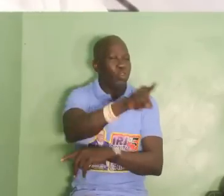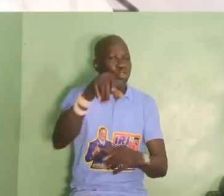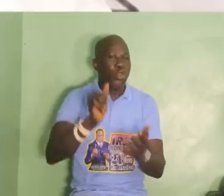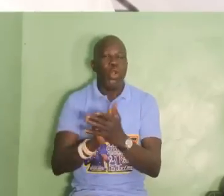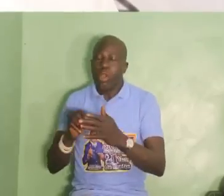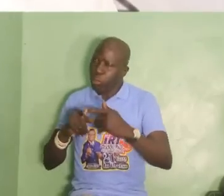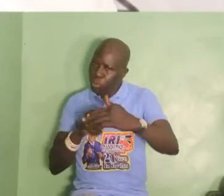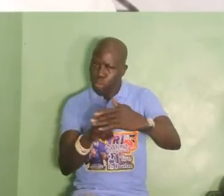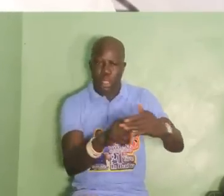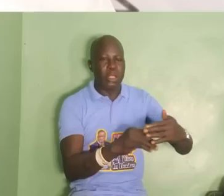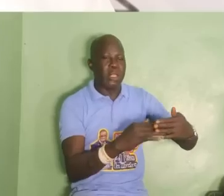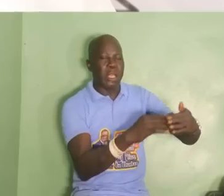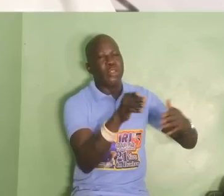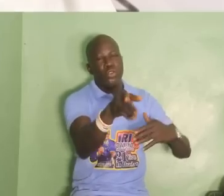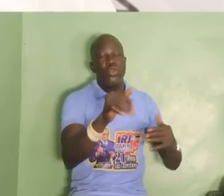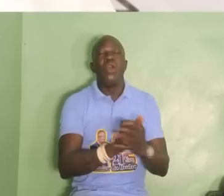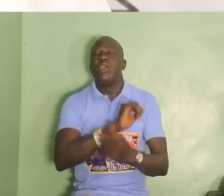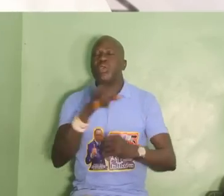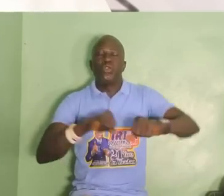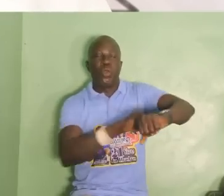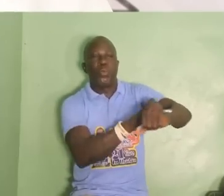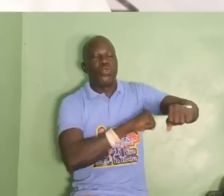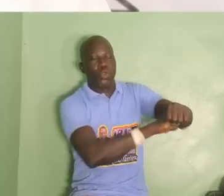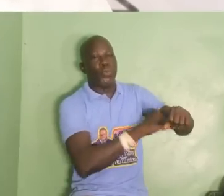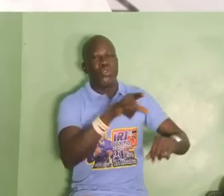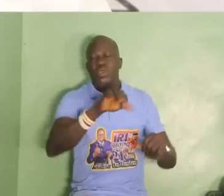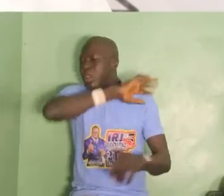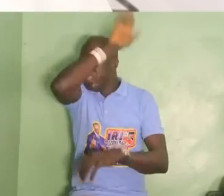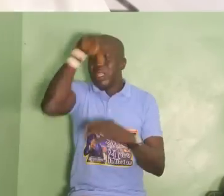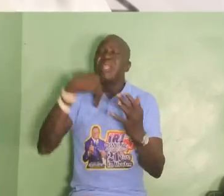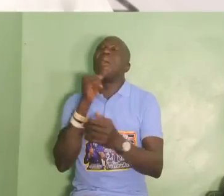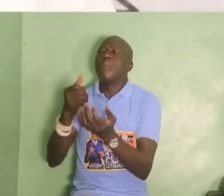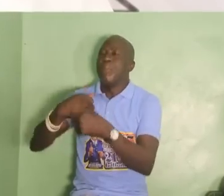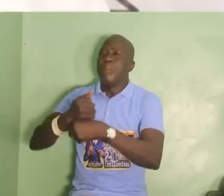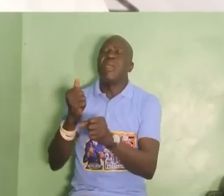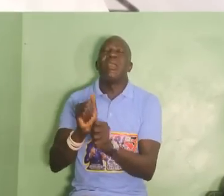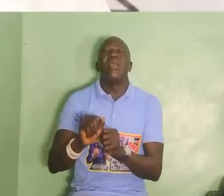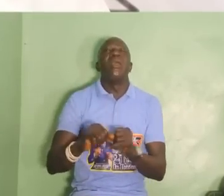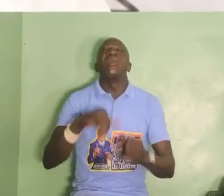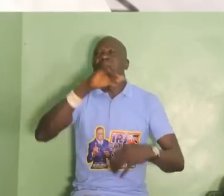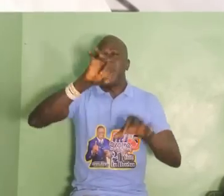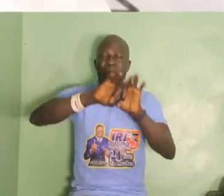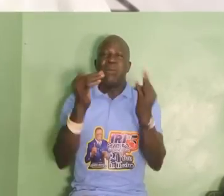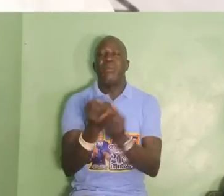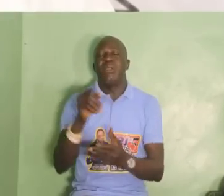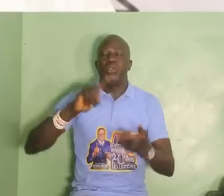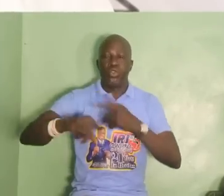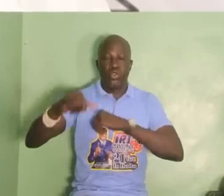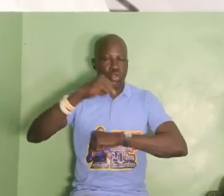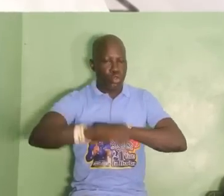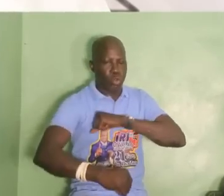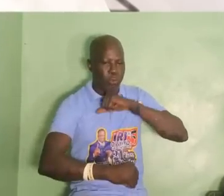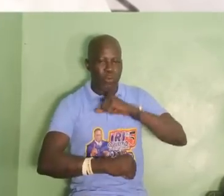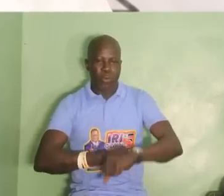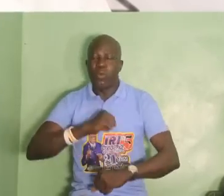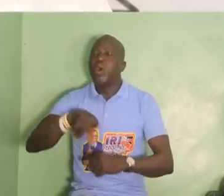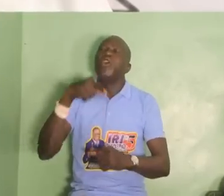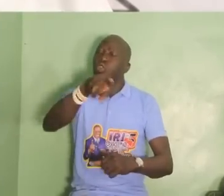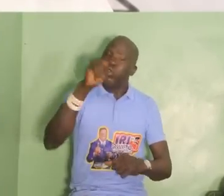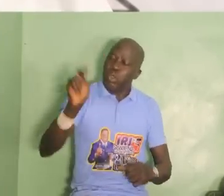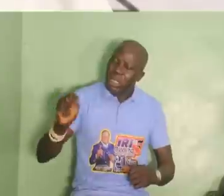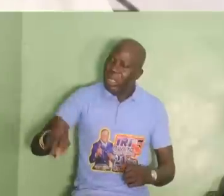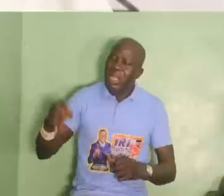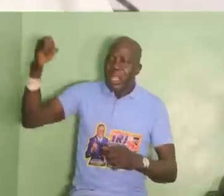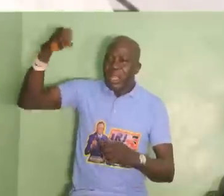heaven will recall it. You will collect with force. We will pray today. And I want you to gather your Lord to pray very